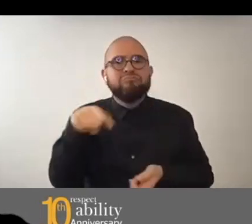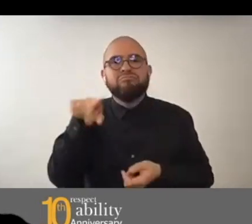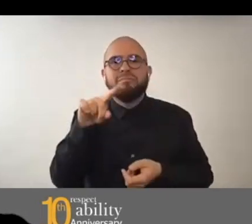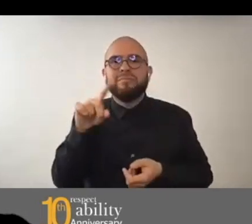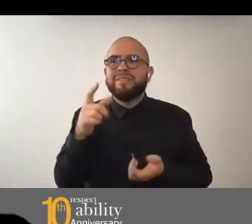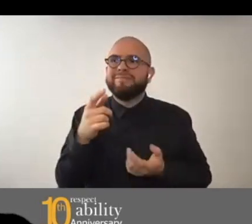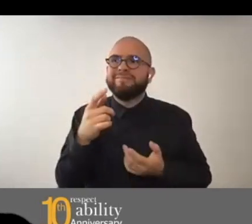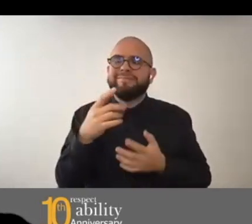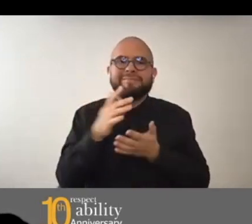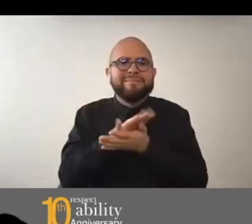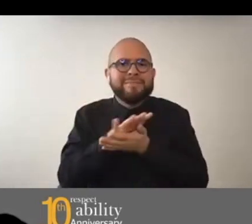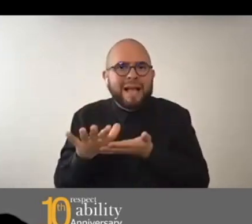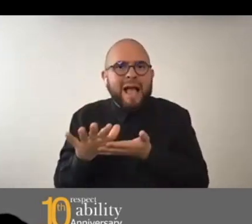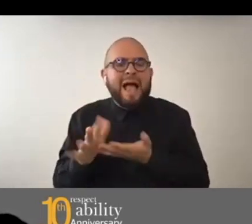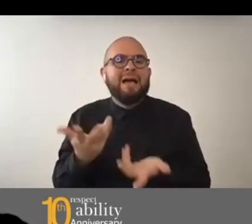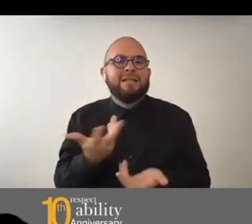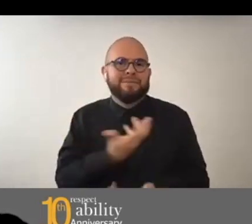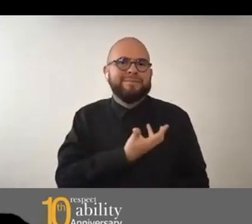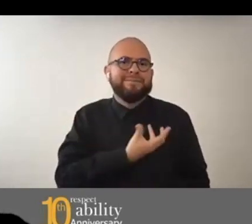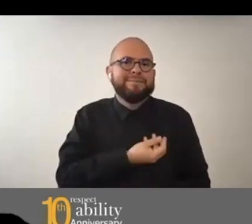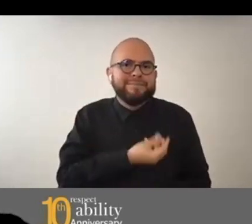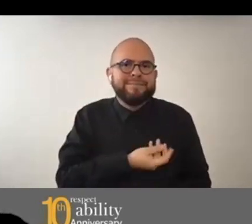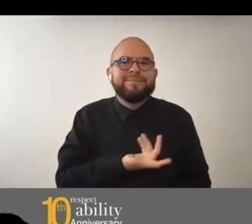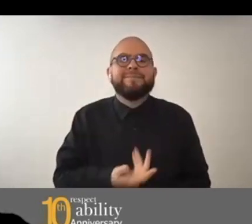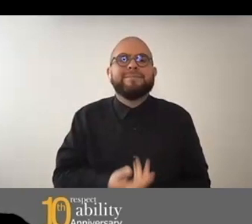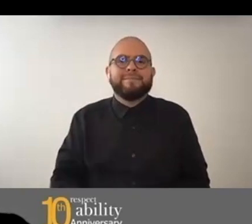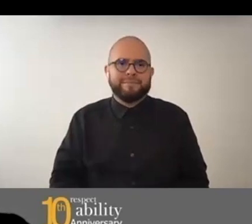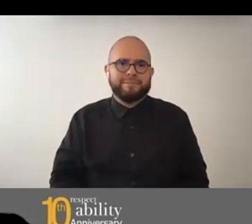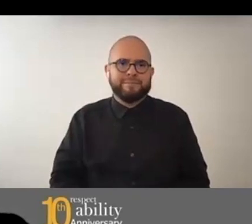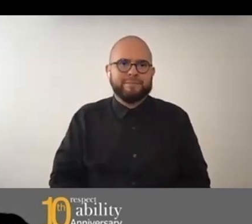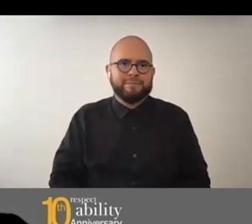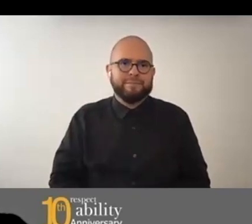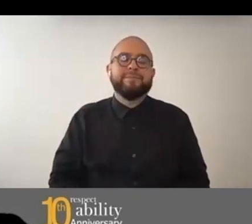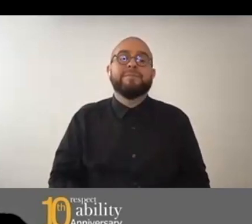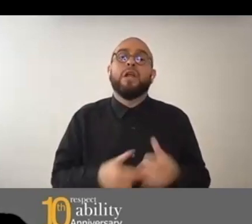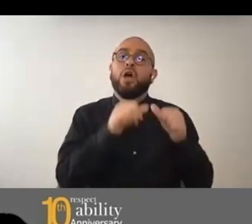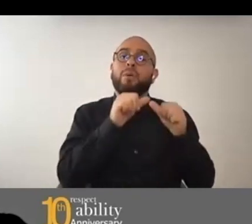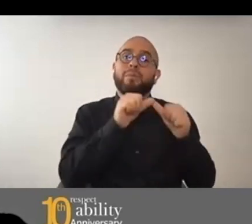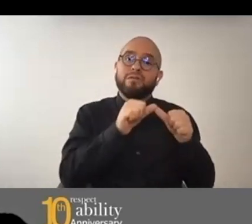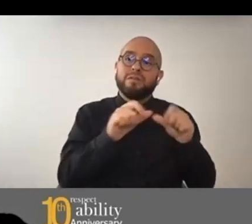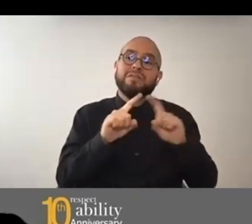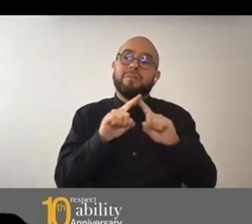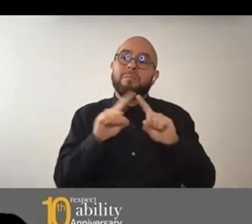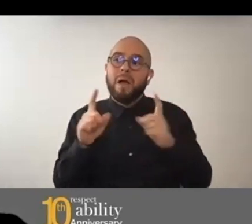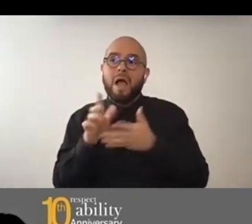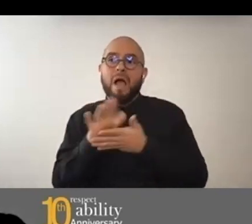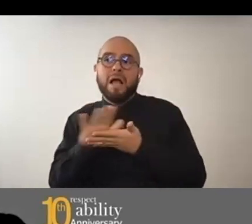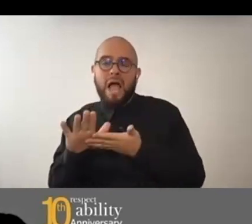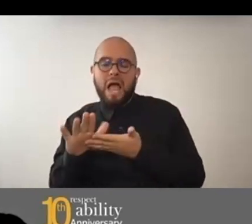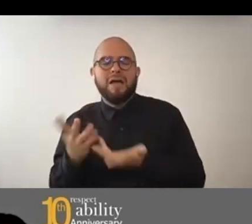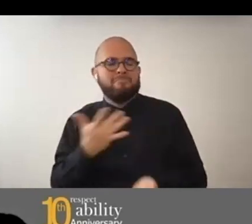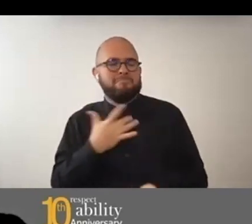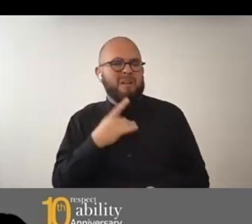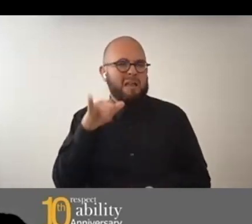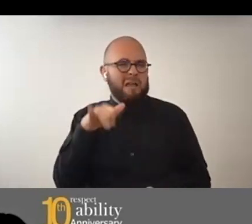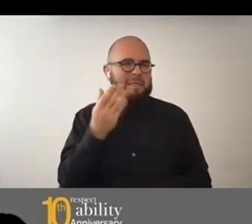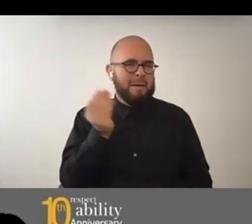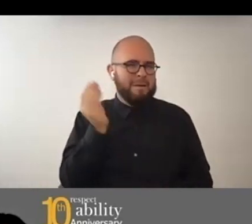way. Yes, I love it. Be persistent, but be kind. Matan, how about you? What is your piece of